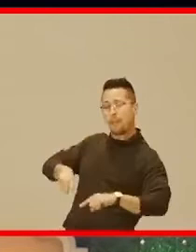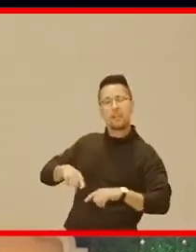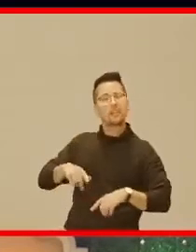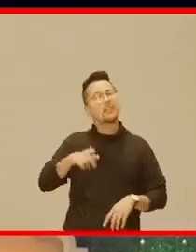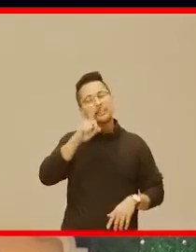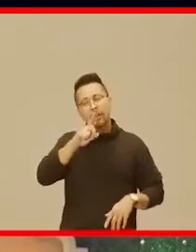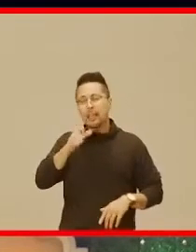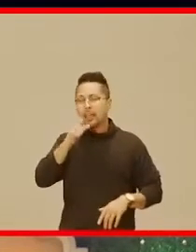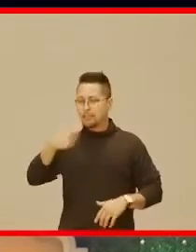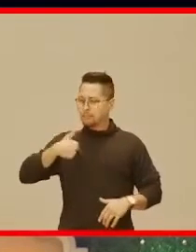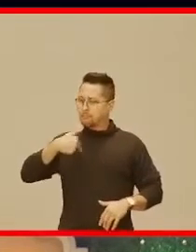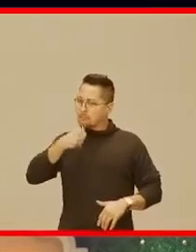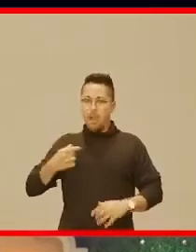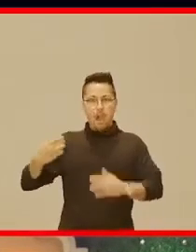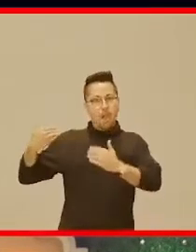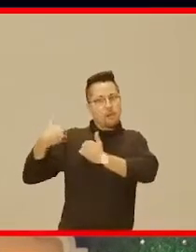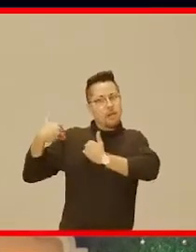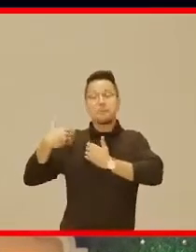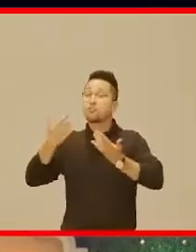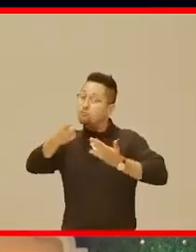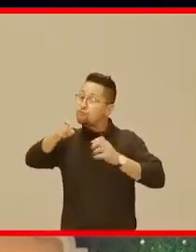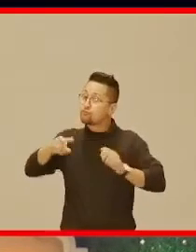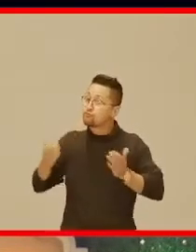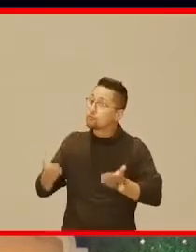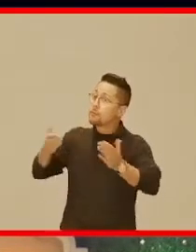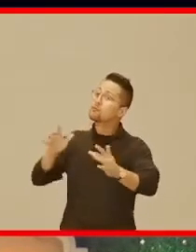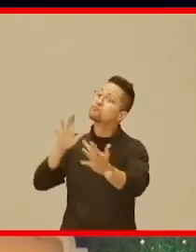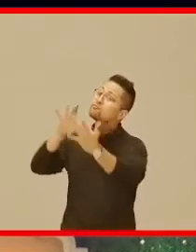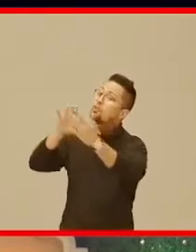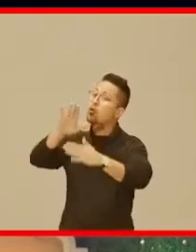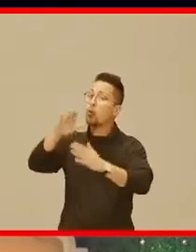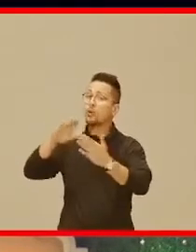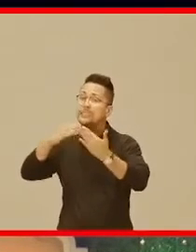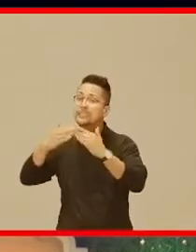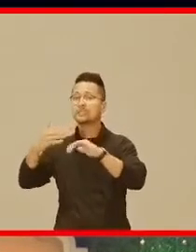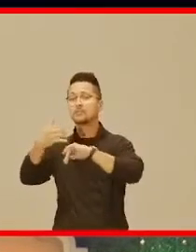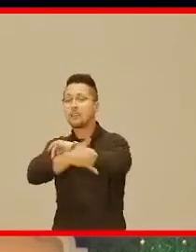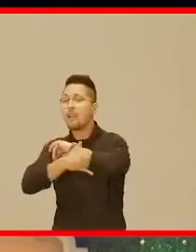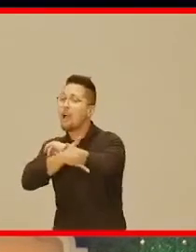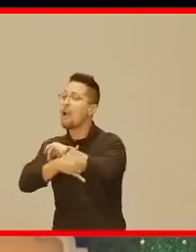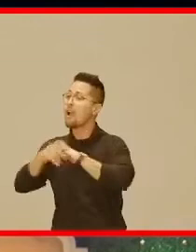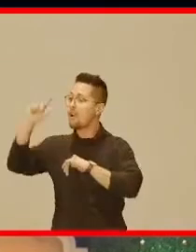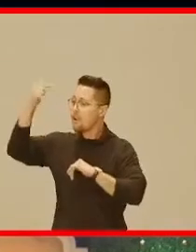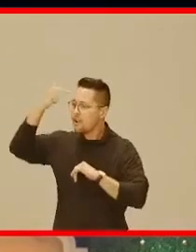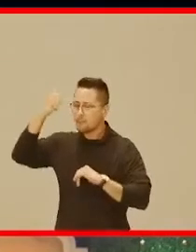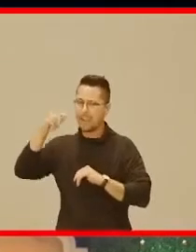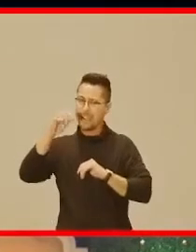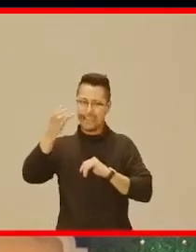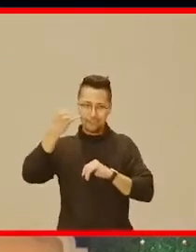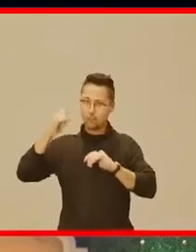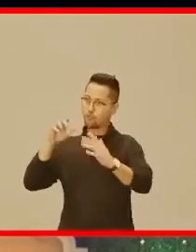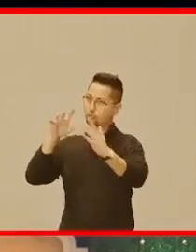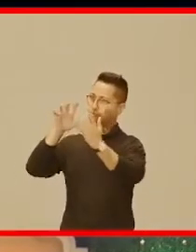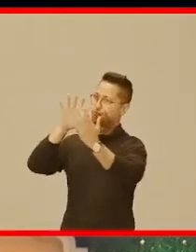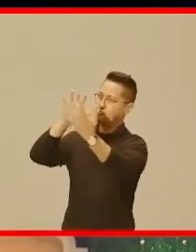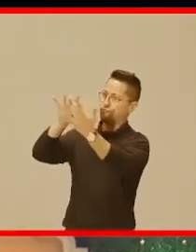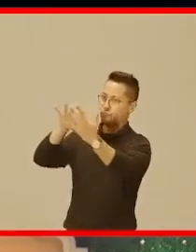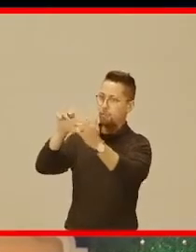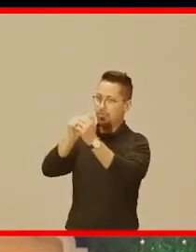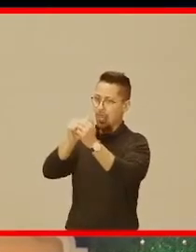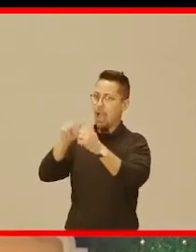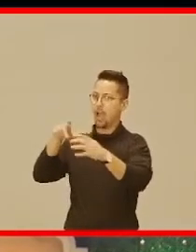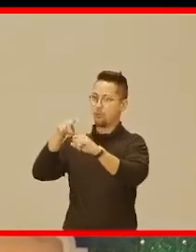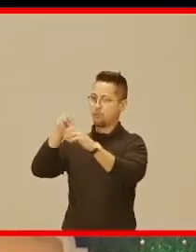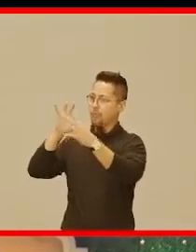do. You should reach out to your county or city government. So just creating that relationship and emailing them and you'll get an answer. Yeah.